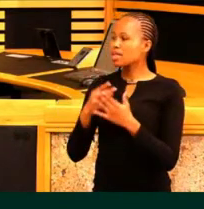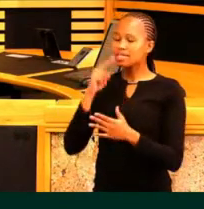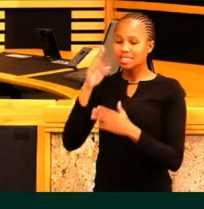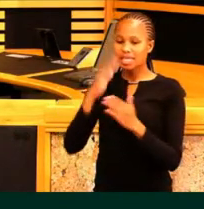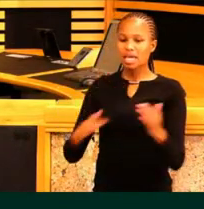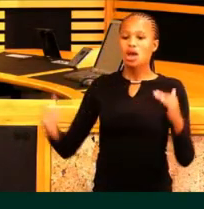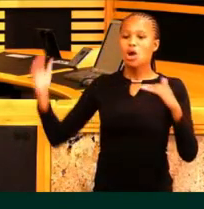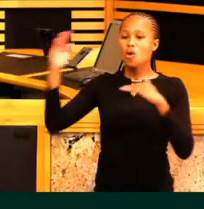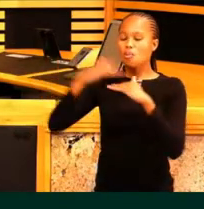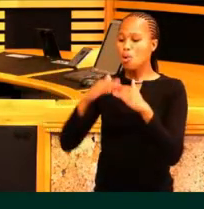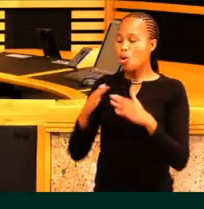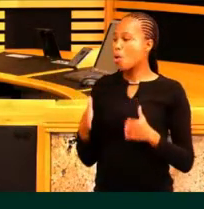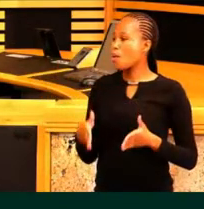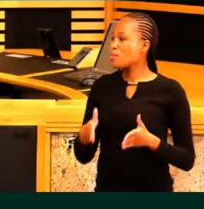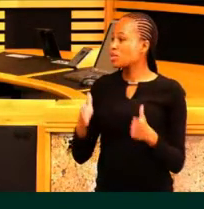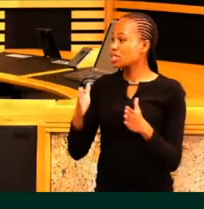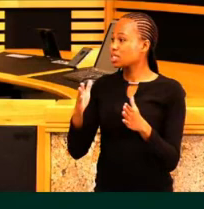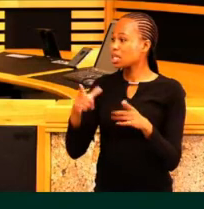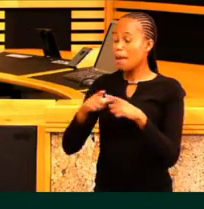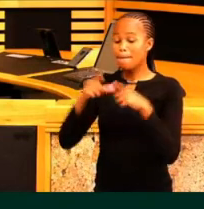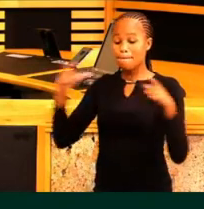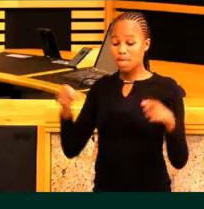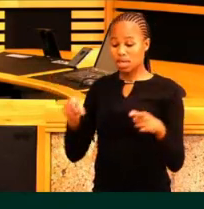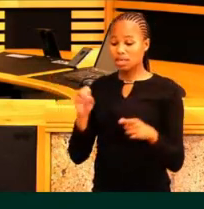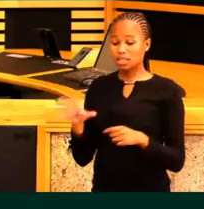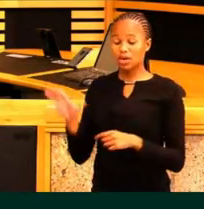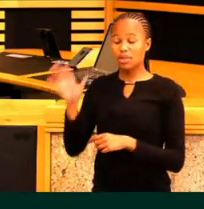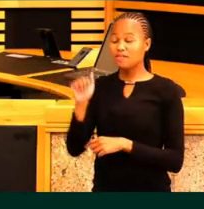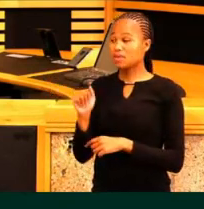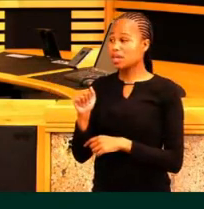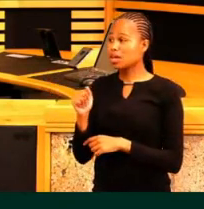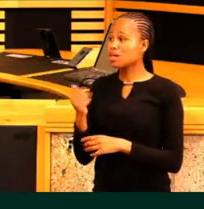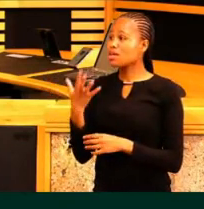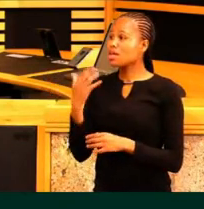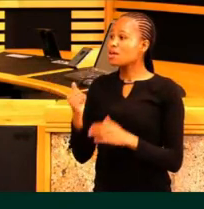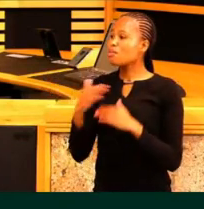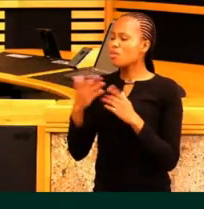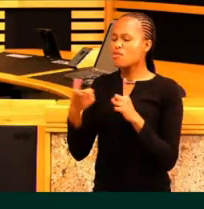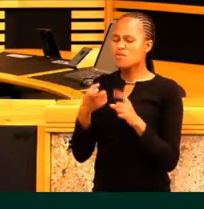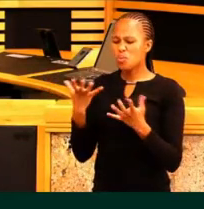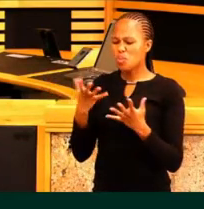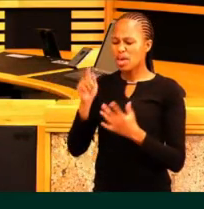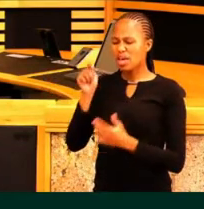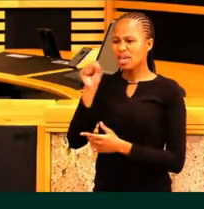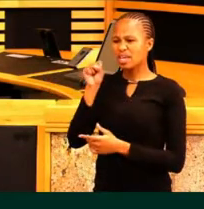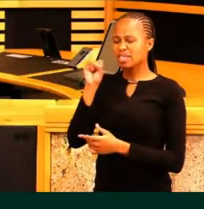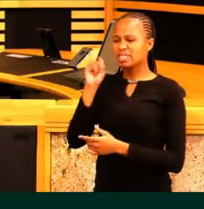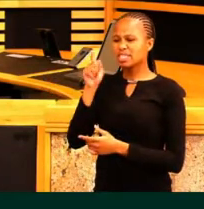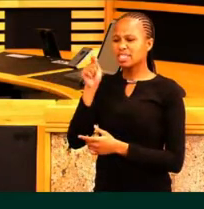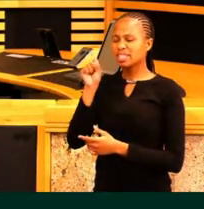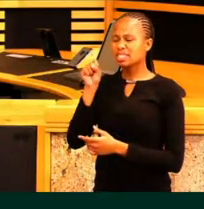largest in Africa even over and above that one that we have in tissue is